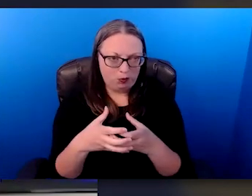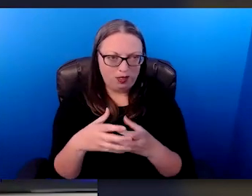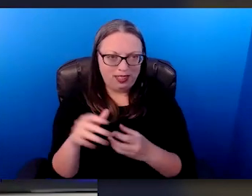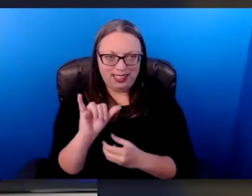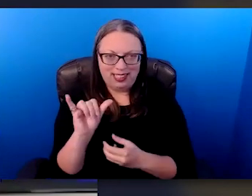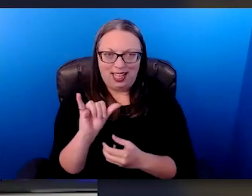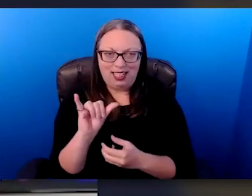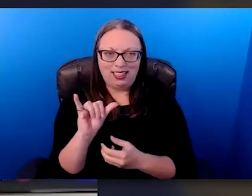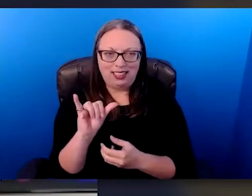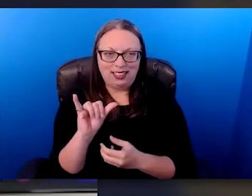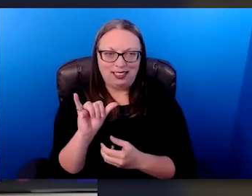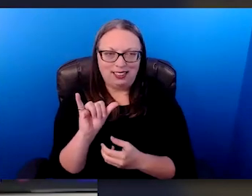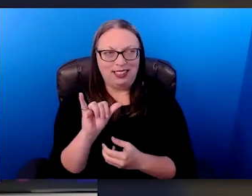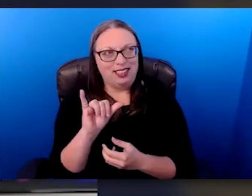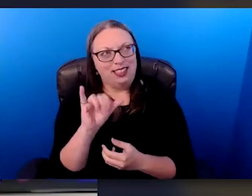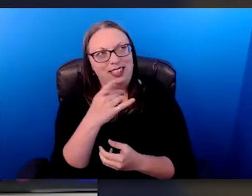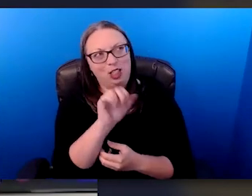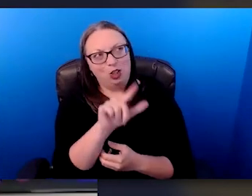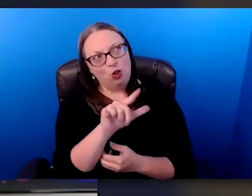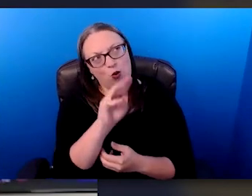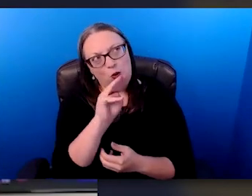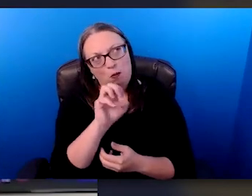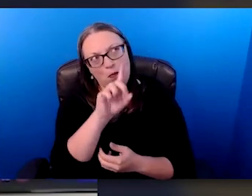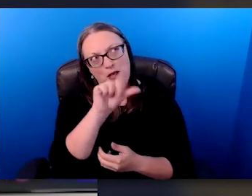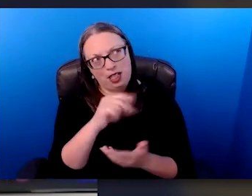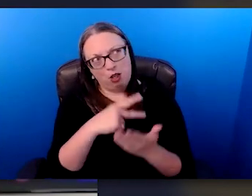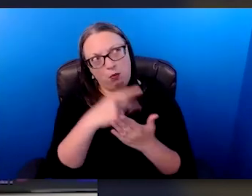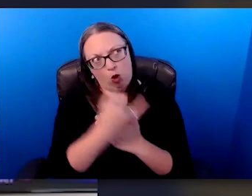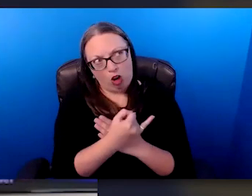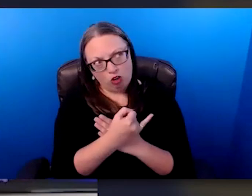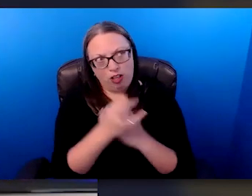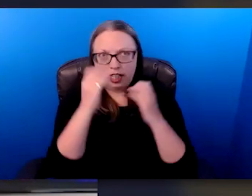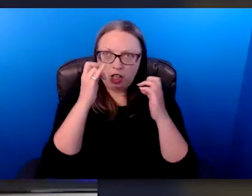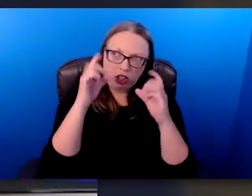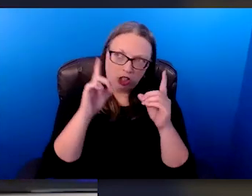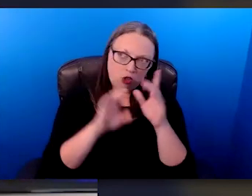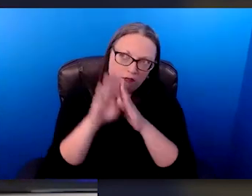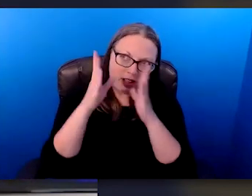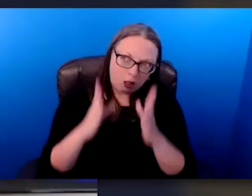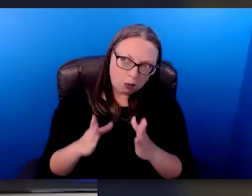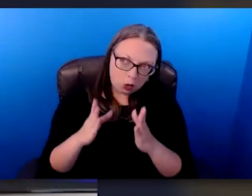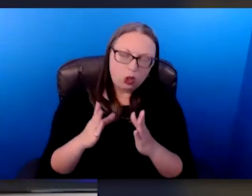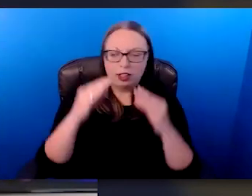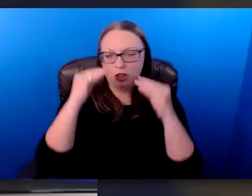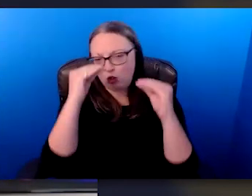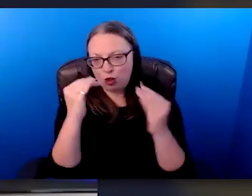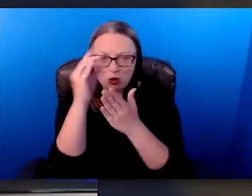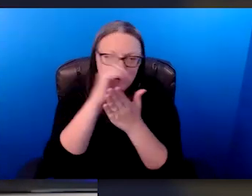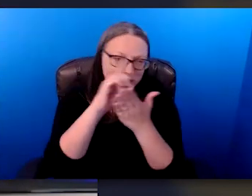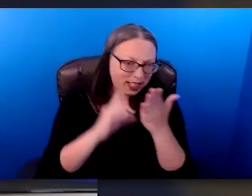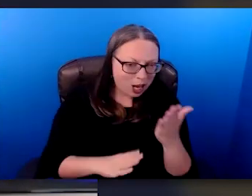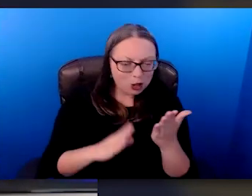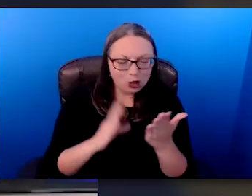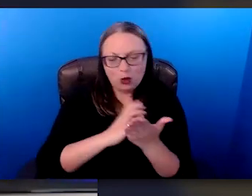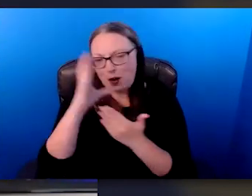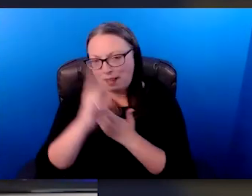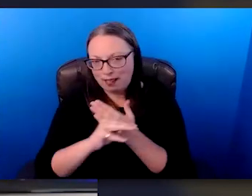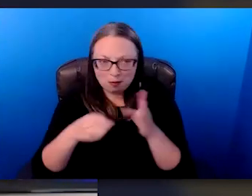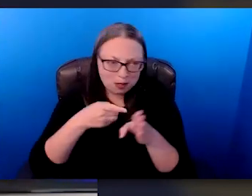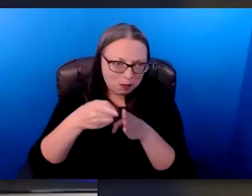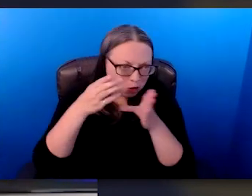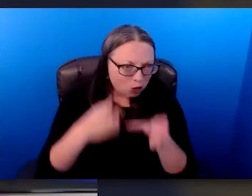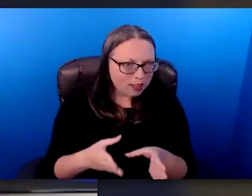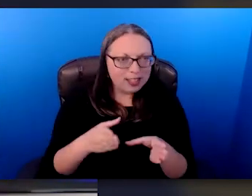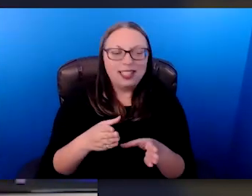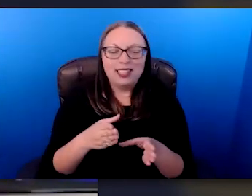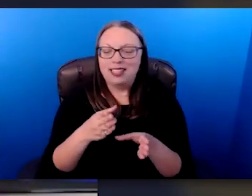center, digital media projects, educational developers, instructional designers, curriculum specialists, academic integrity specialists,